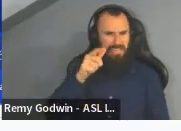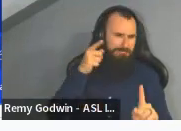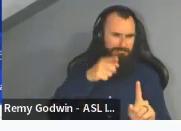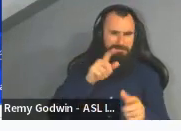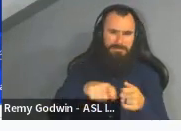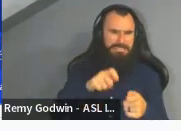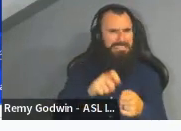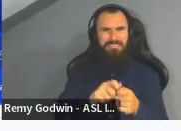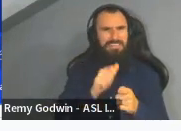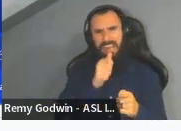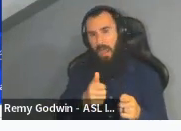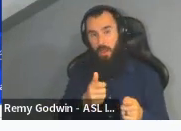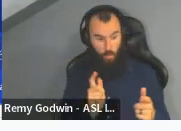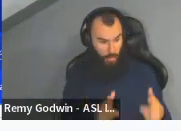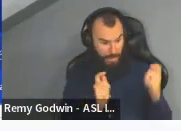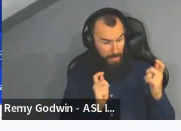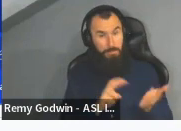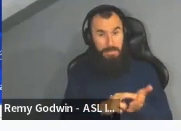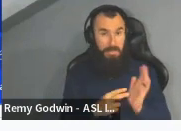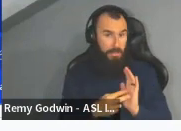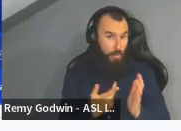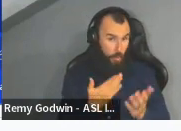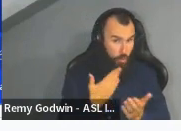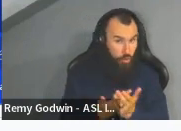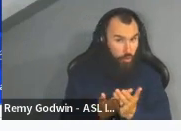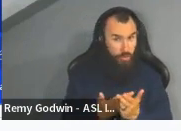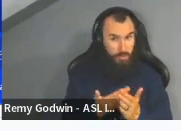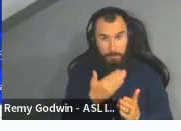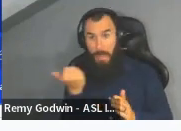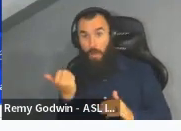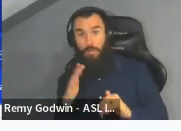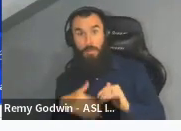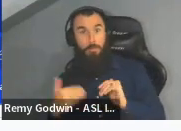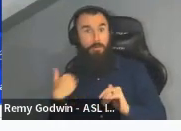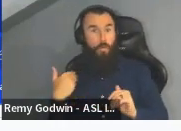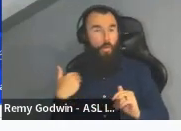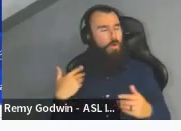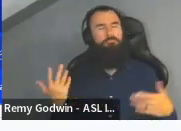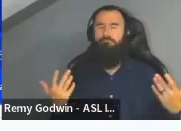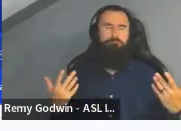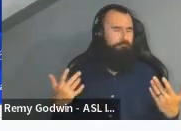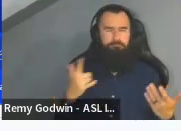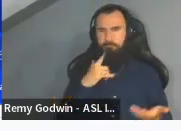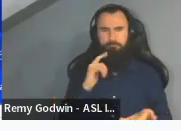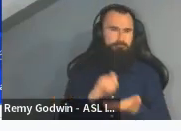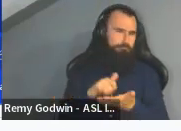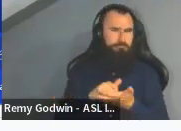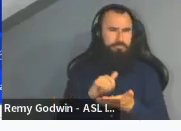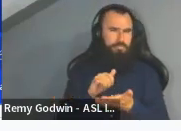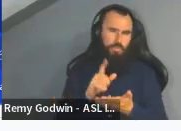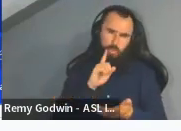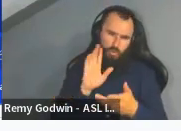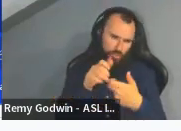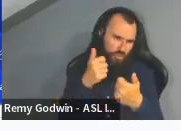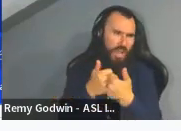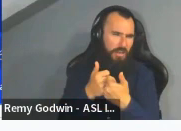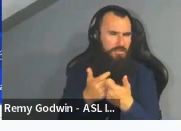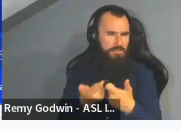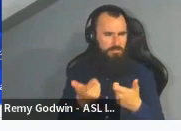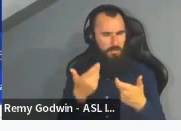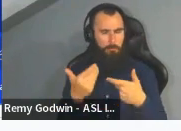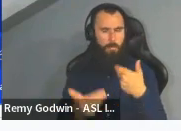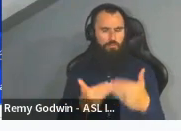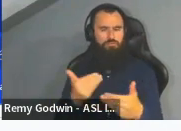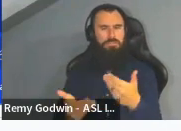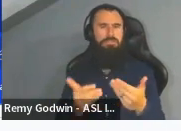to tell whether he's making progress or not making progress. So if there's challenges with progress monitoring, that's also part of it.